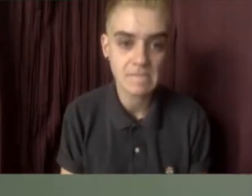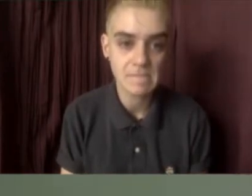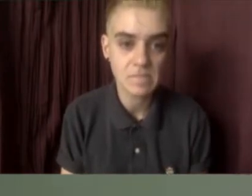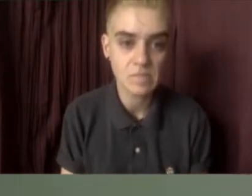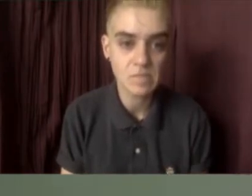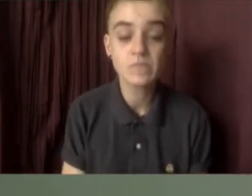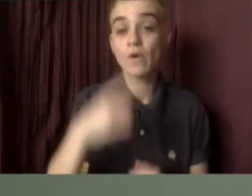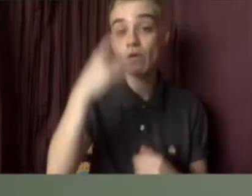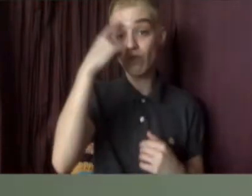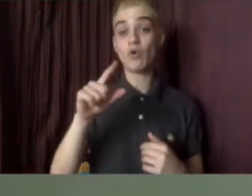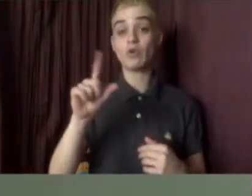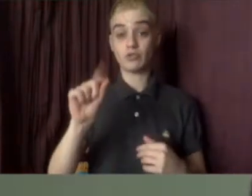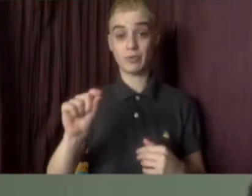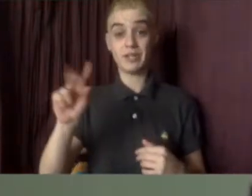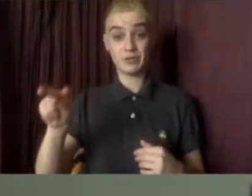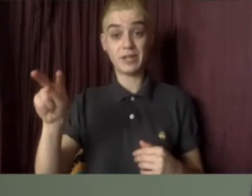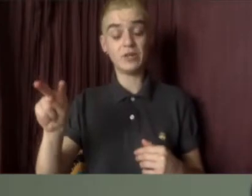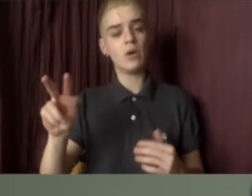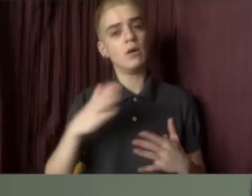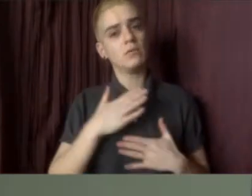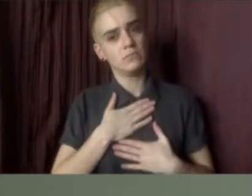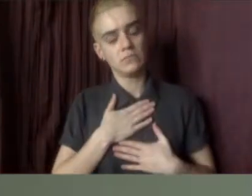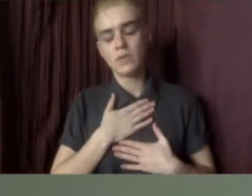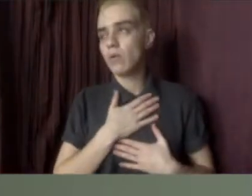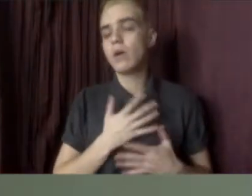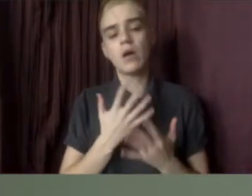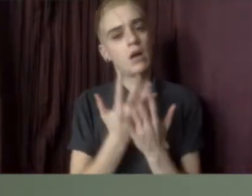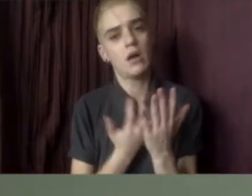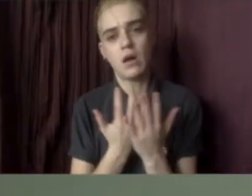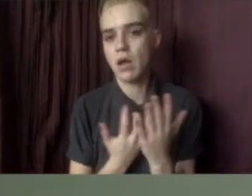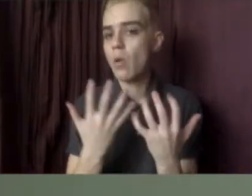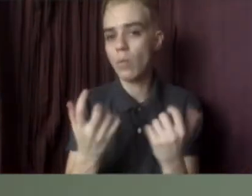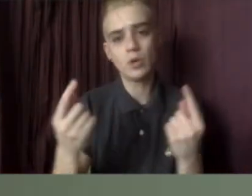on down. We'll find a place for you to stay and put folks to work.